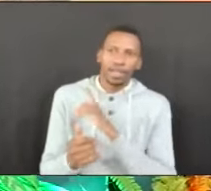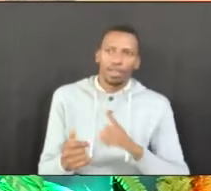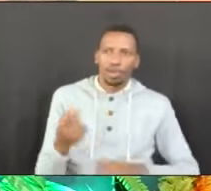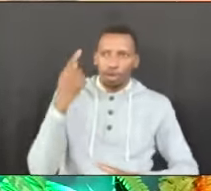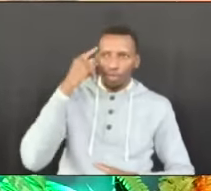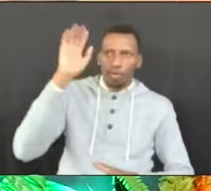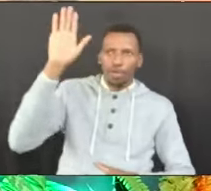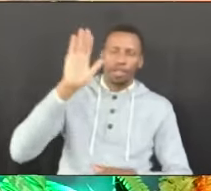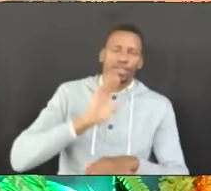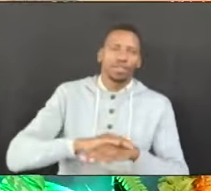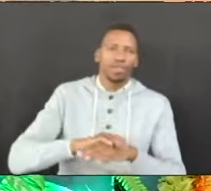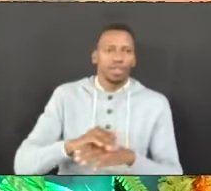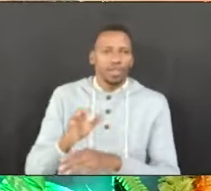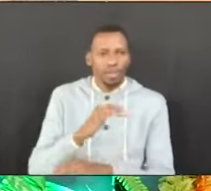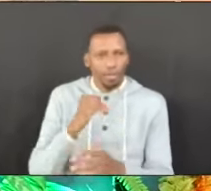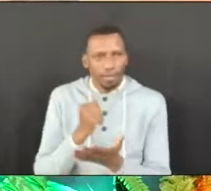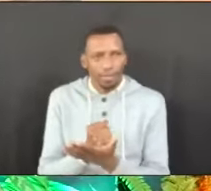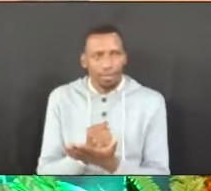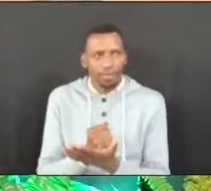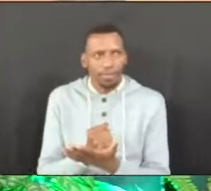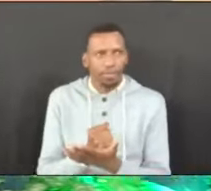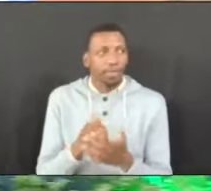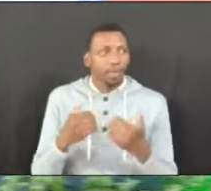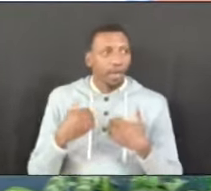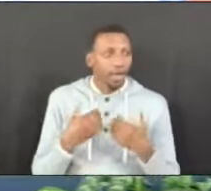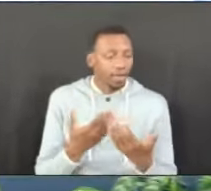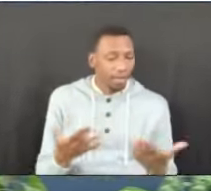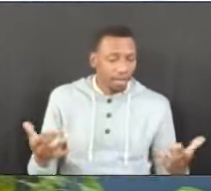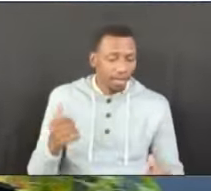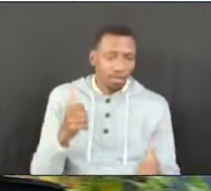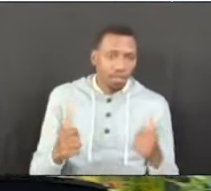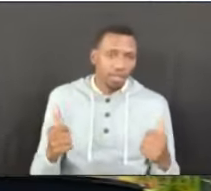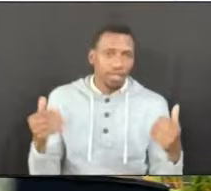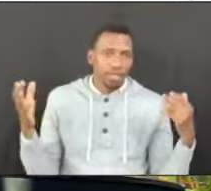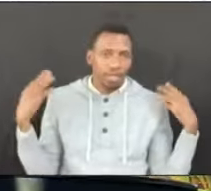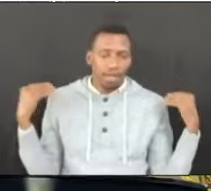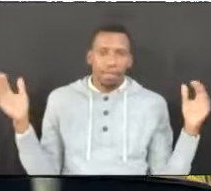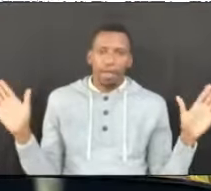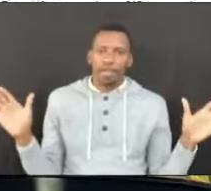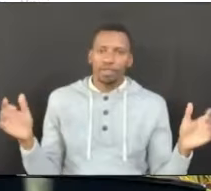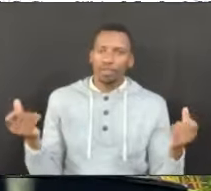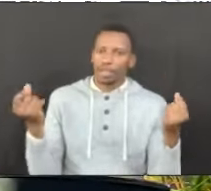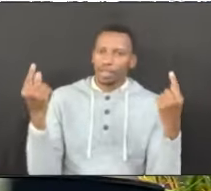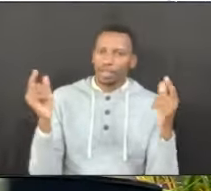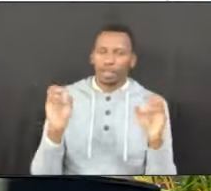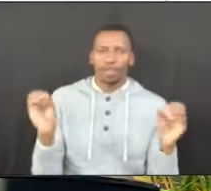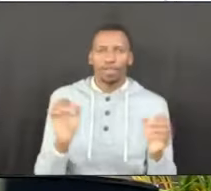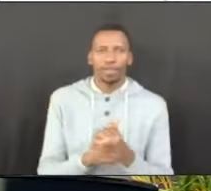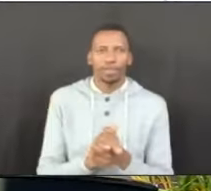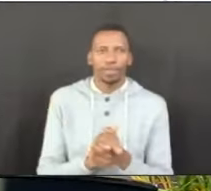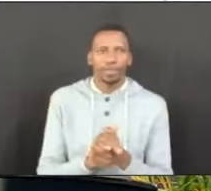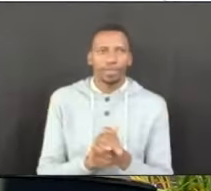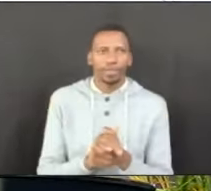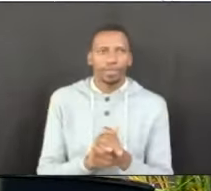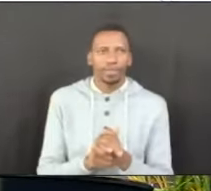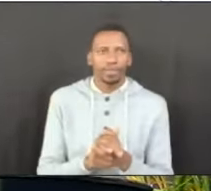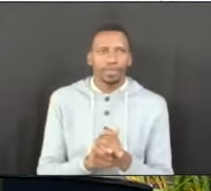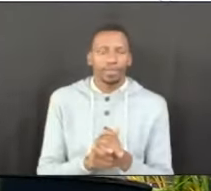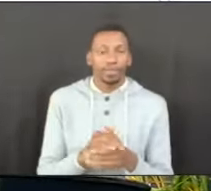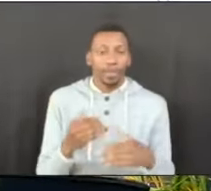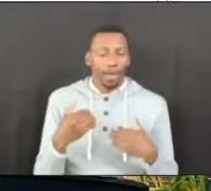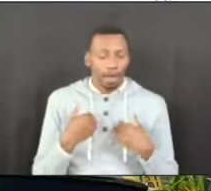Amen. There are things that angels don't understand. You know, there's a loss in the